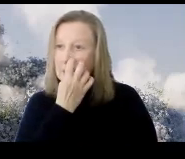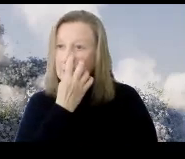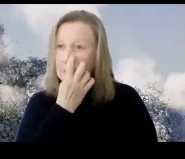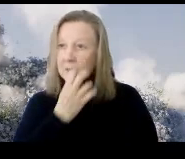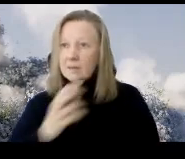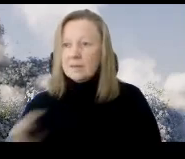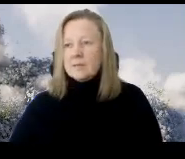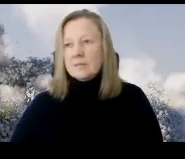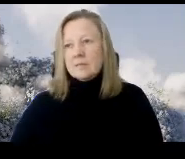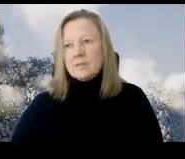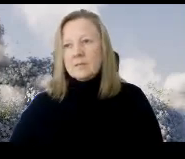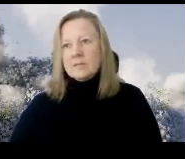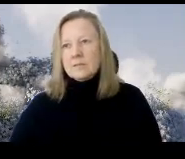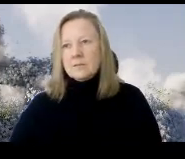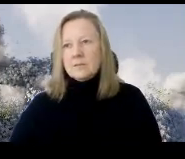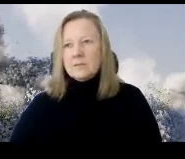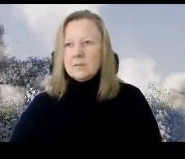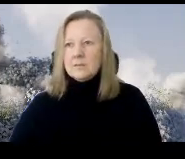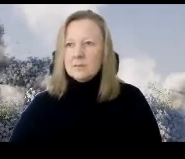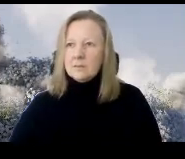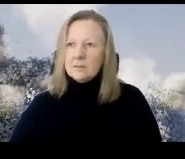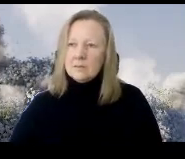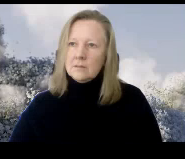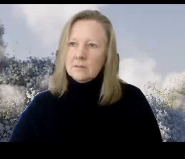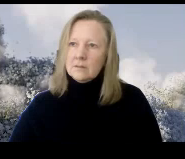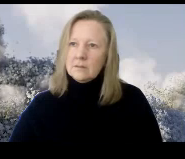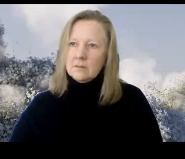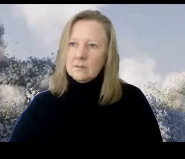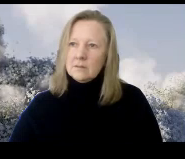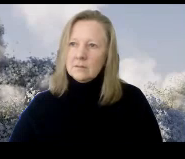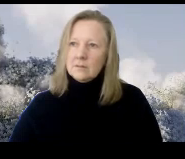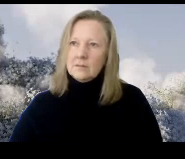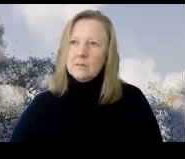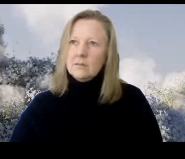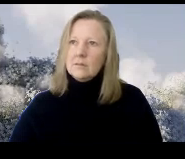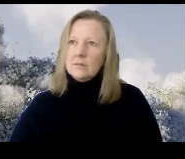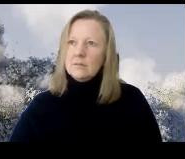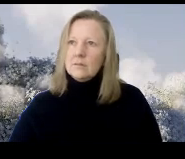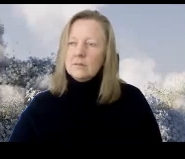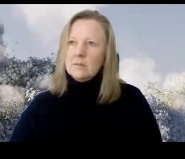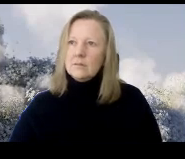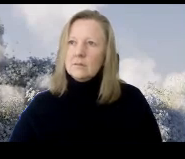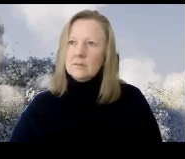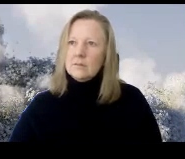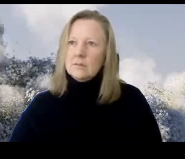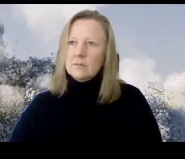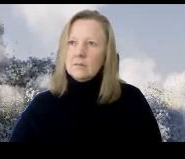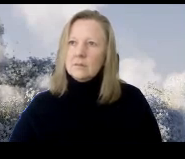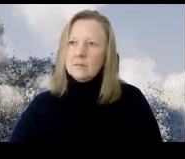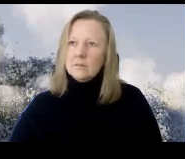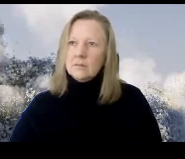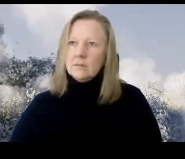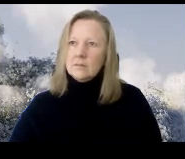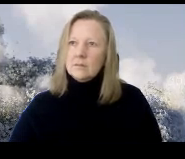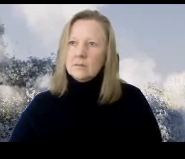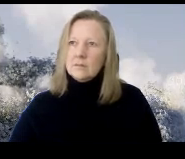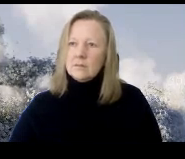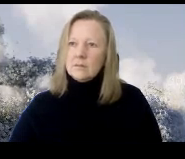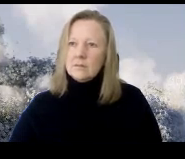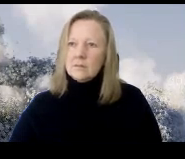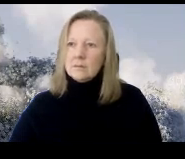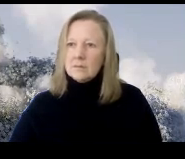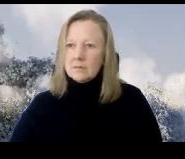are in the assignments. So even though there are over 150 questions available,